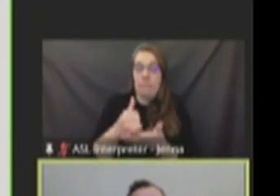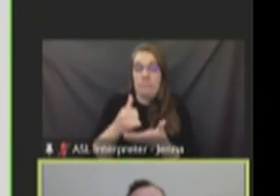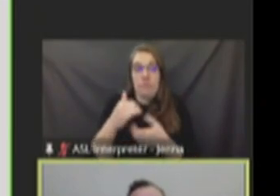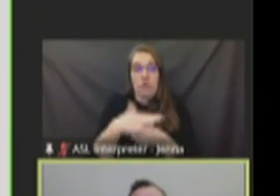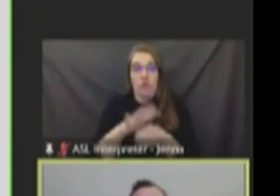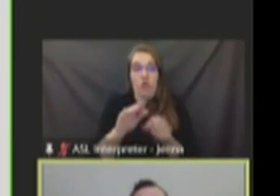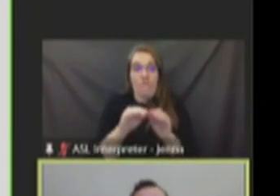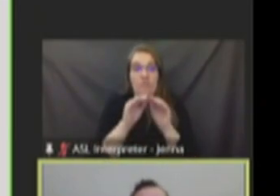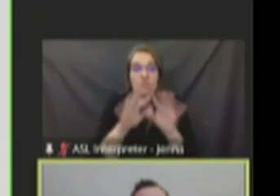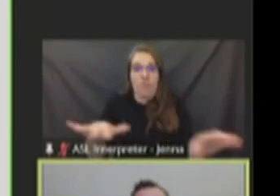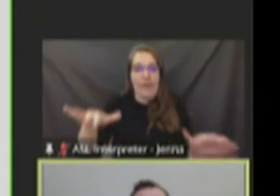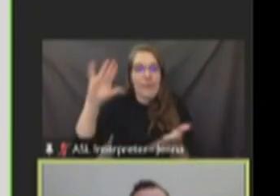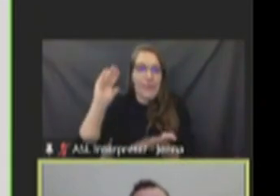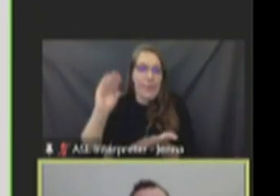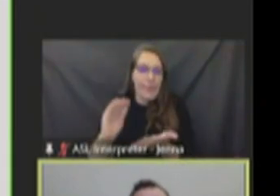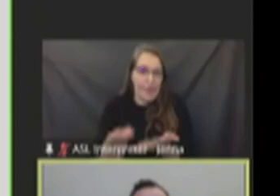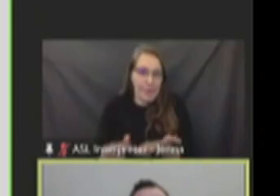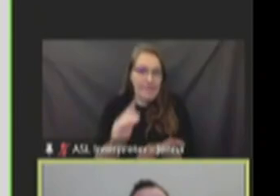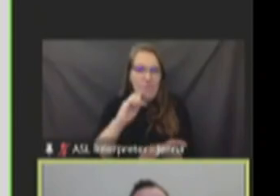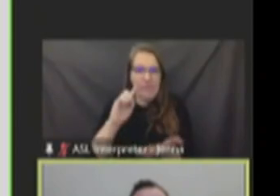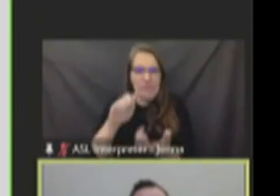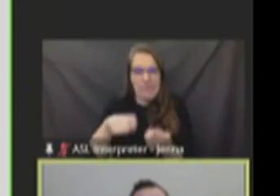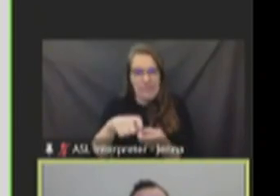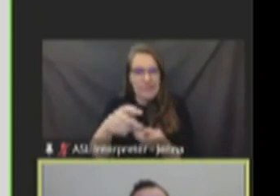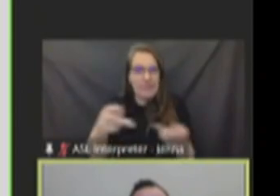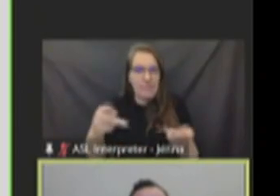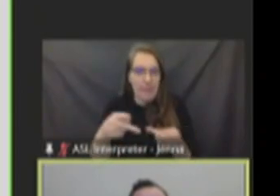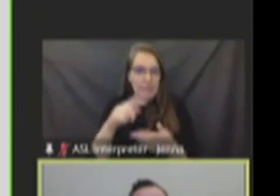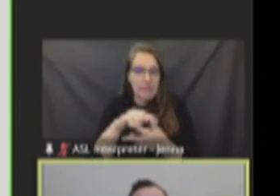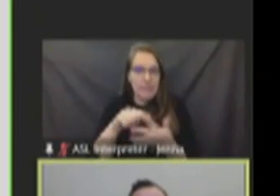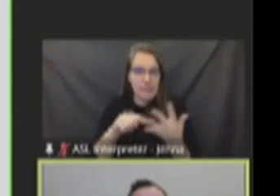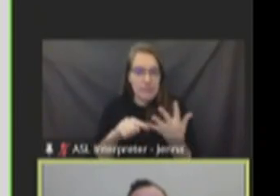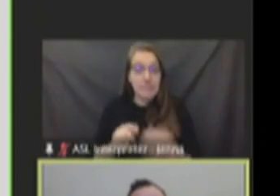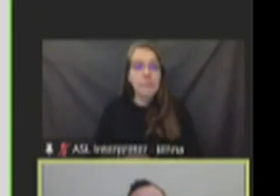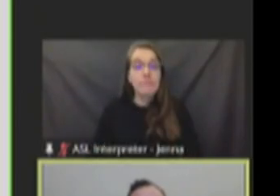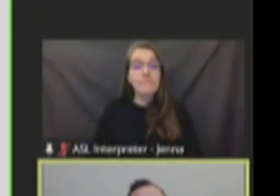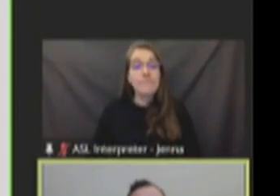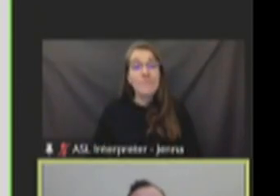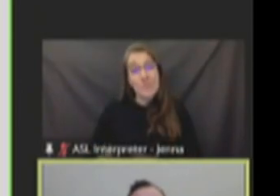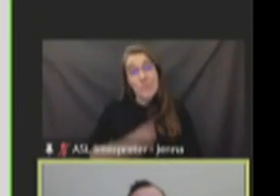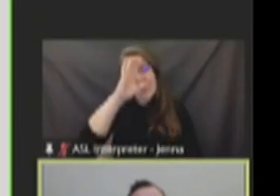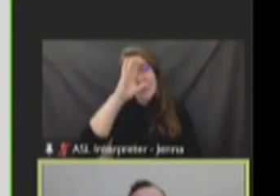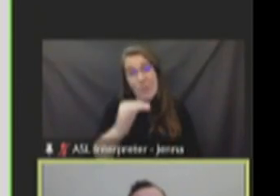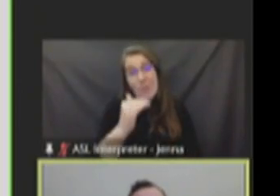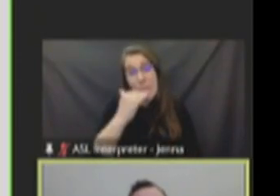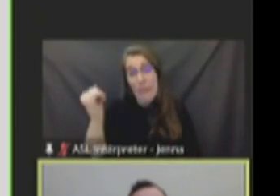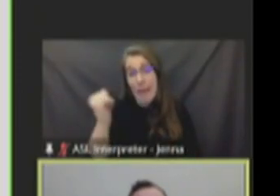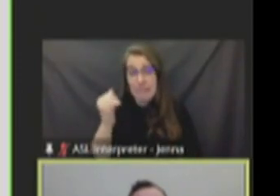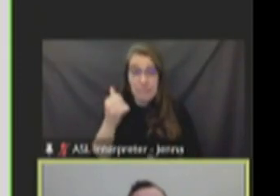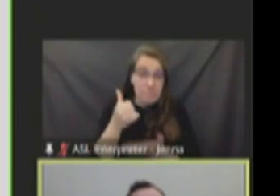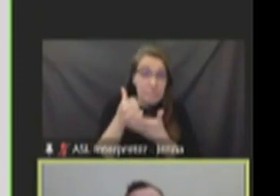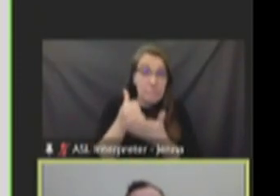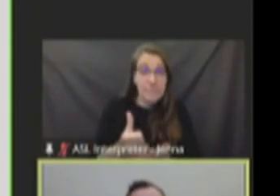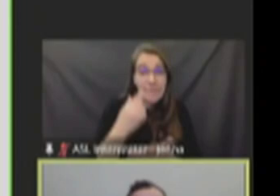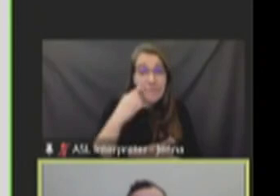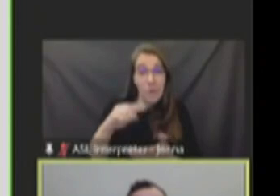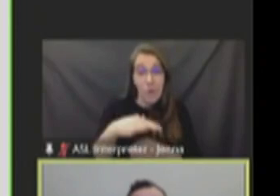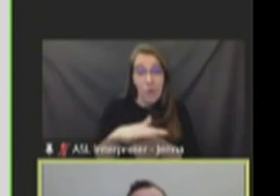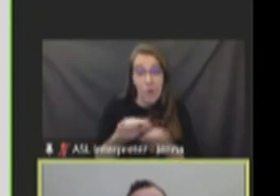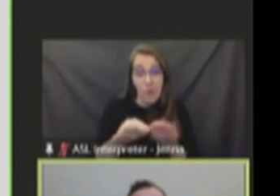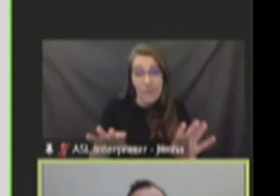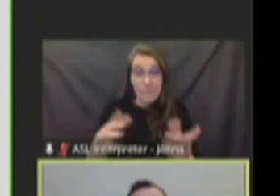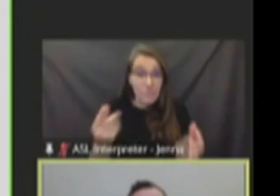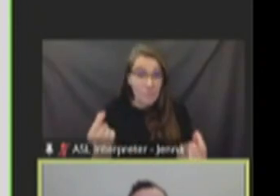these places, we also know that the most important intervention against COVID-19 is